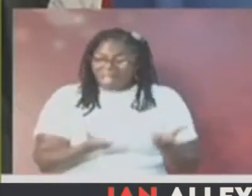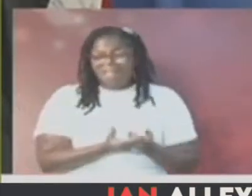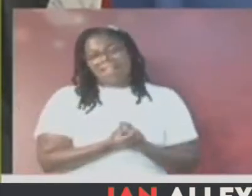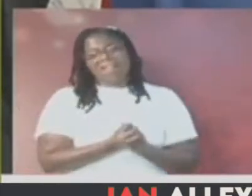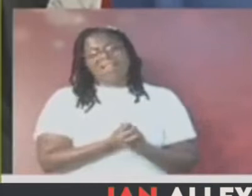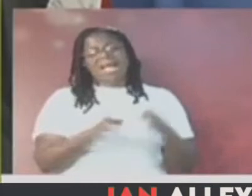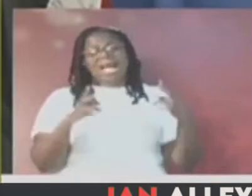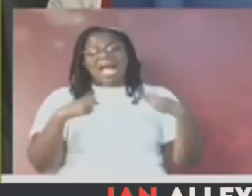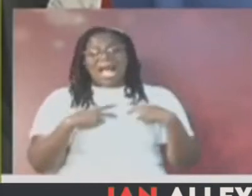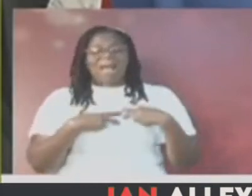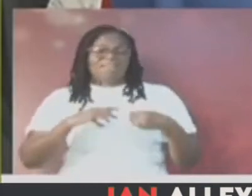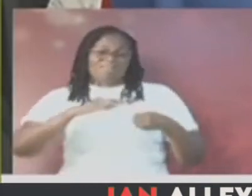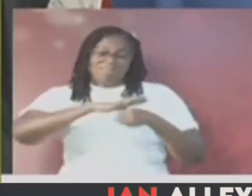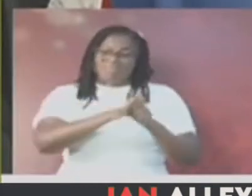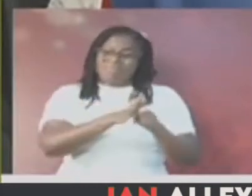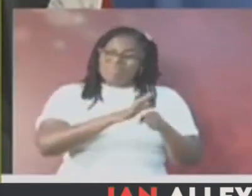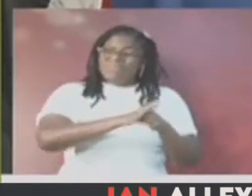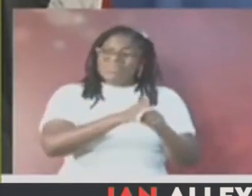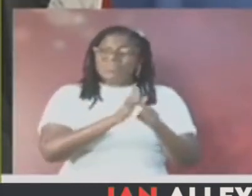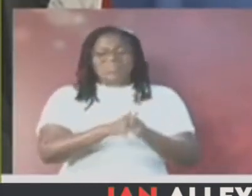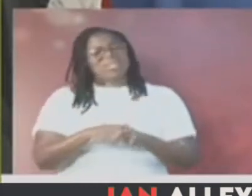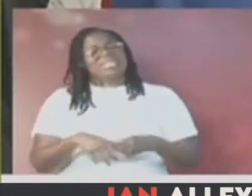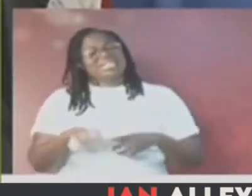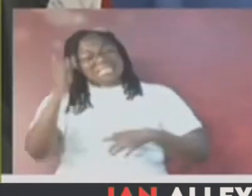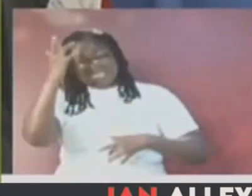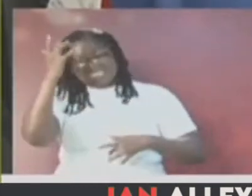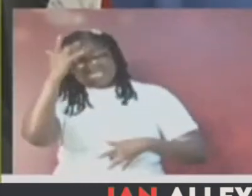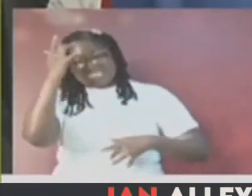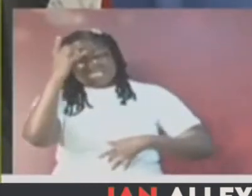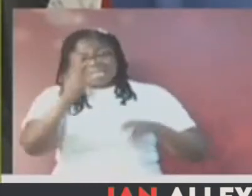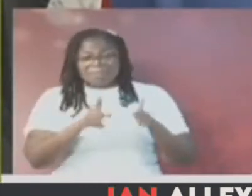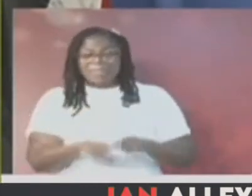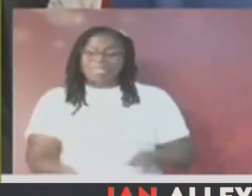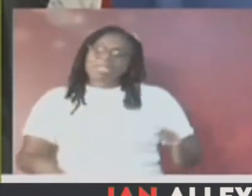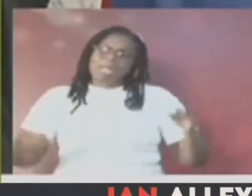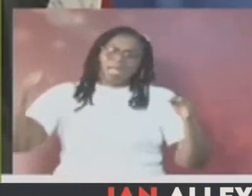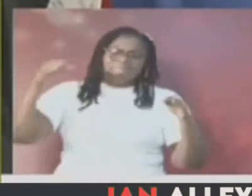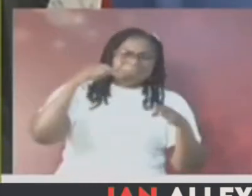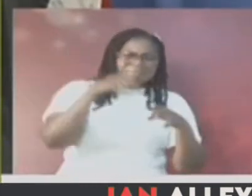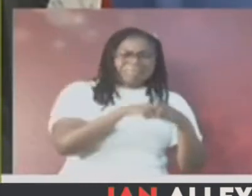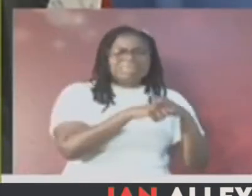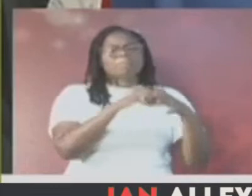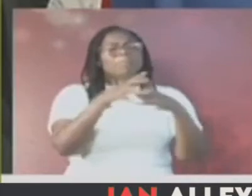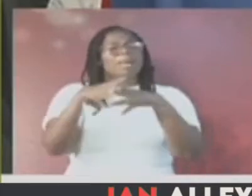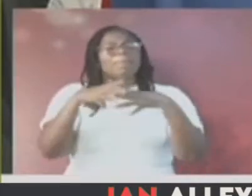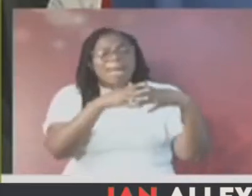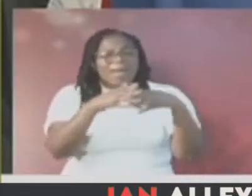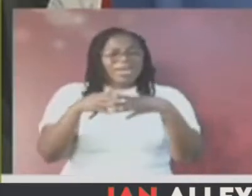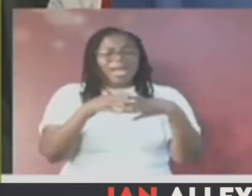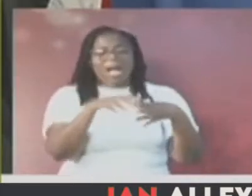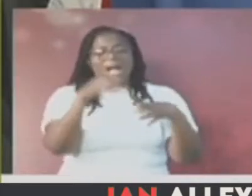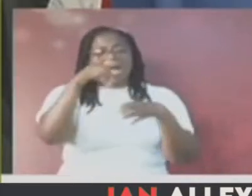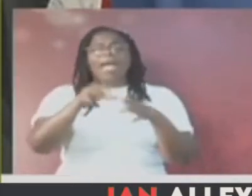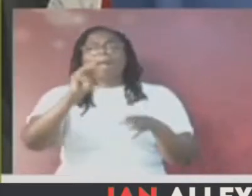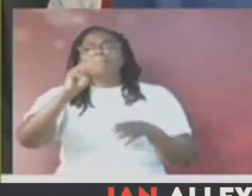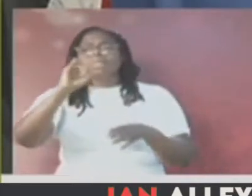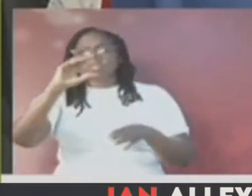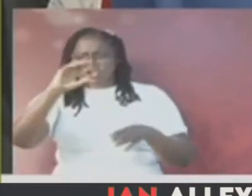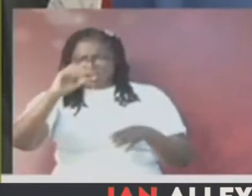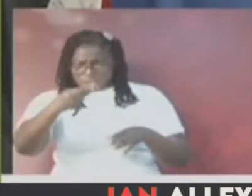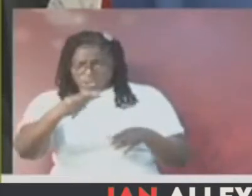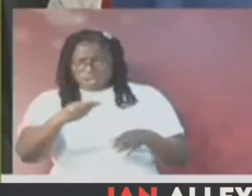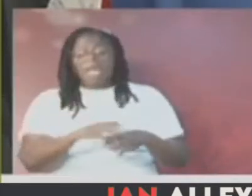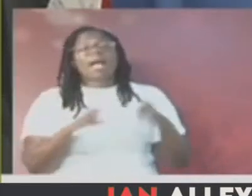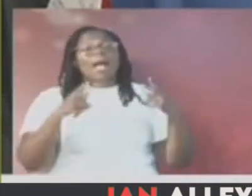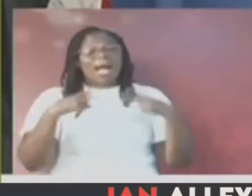Way up north, deep in Michigan, they had one of the worst conditions in America in the last few weeks. So,